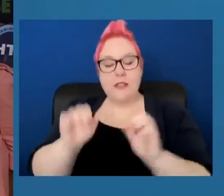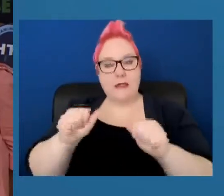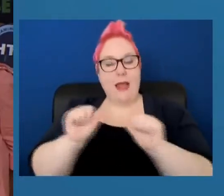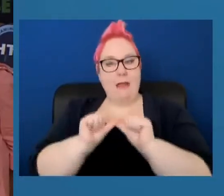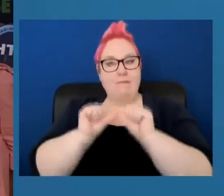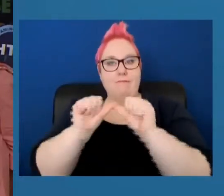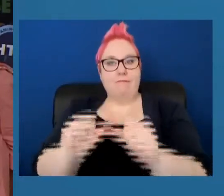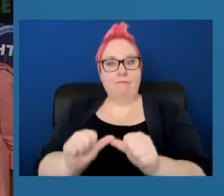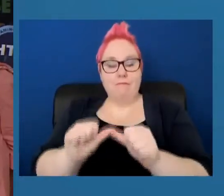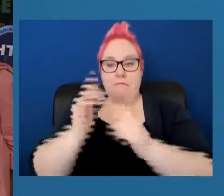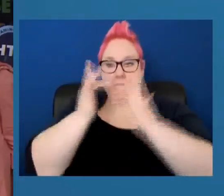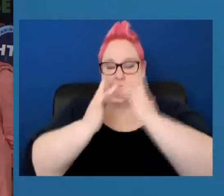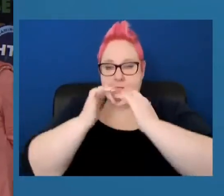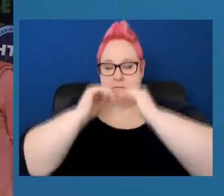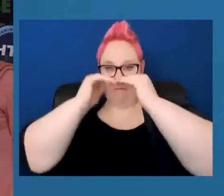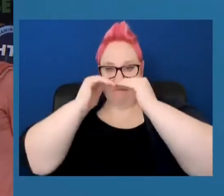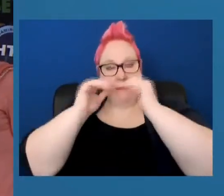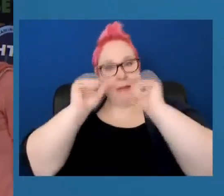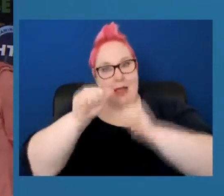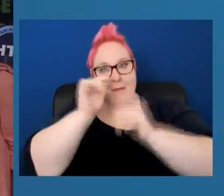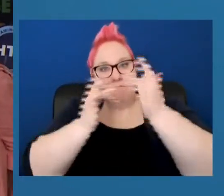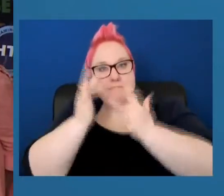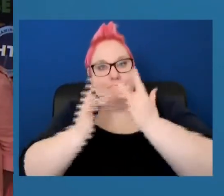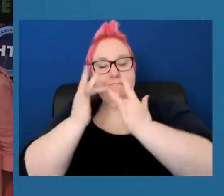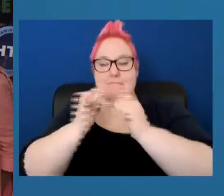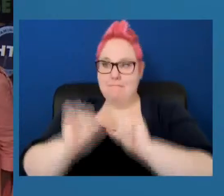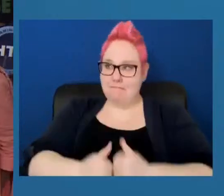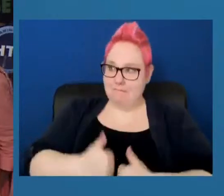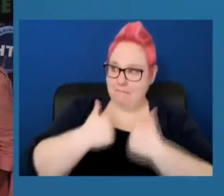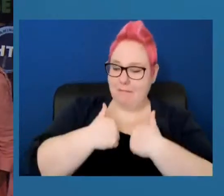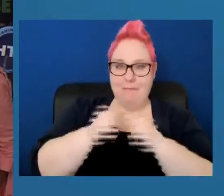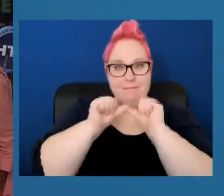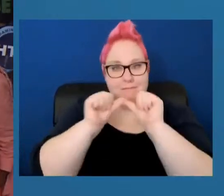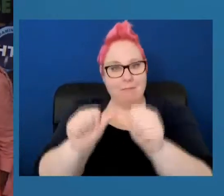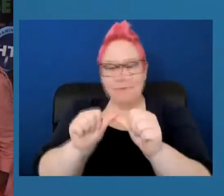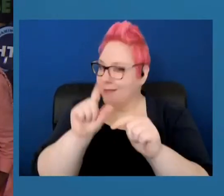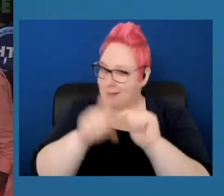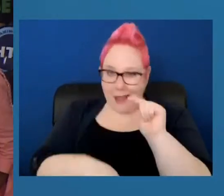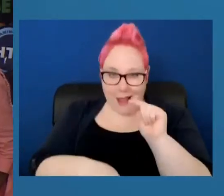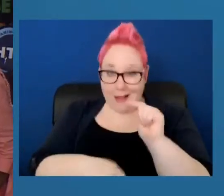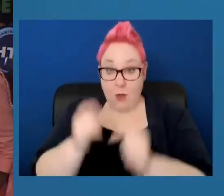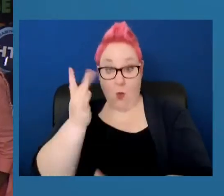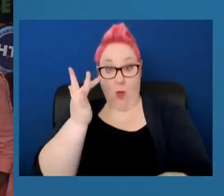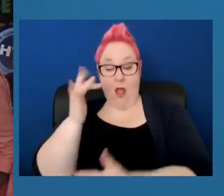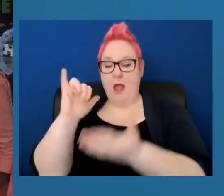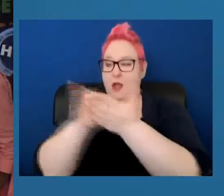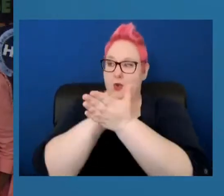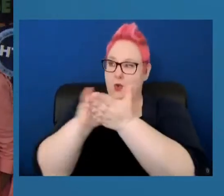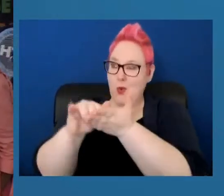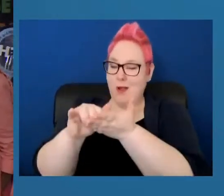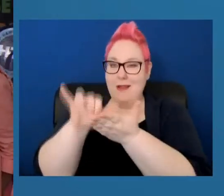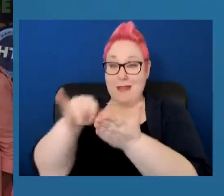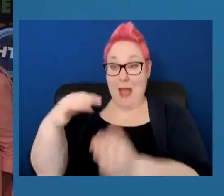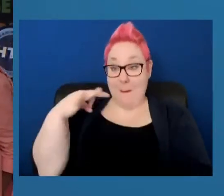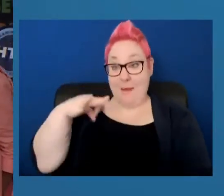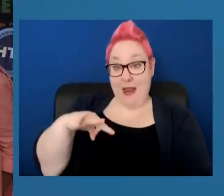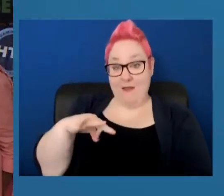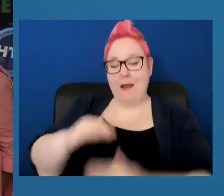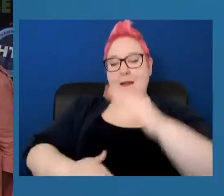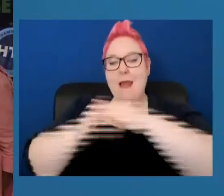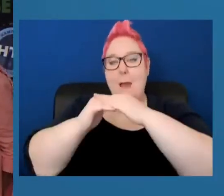while they're looking for work. Look, and that is because in New York, that benefit is capped at